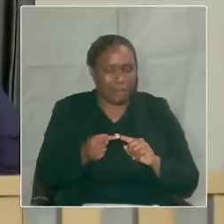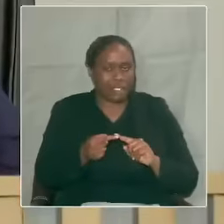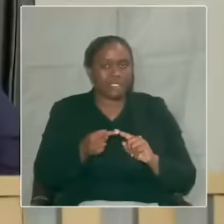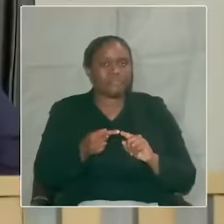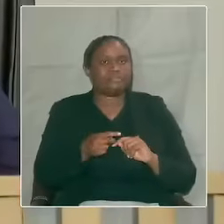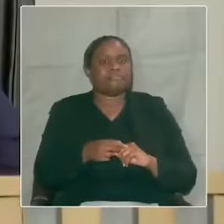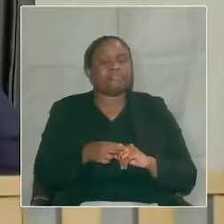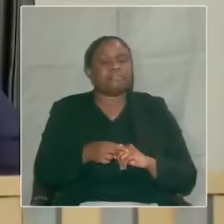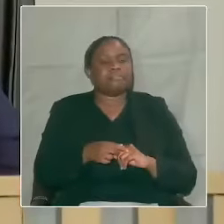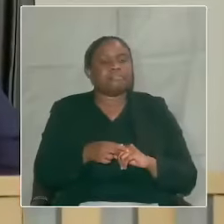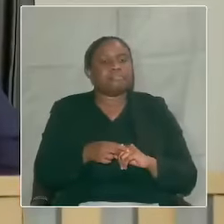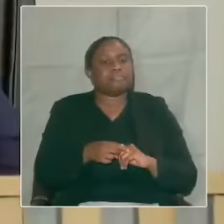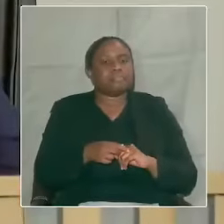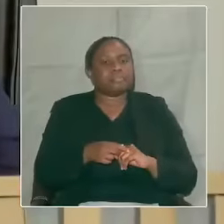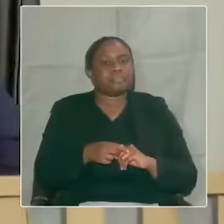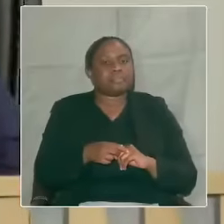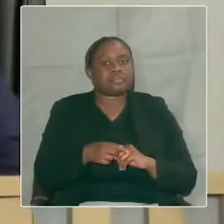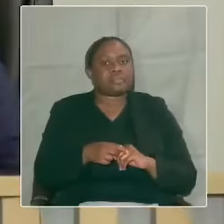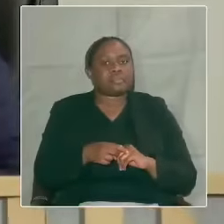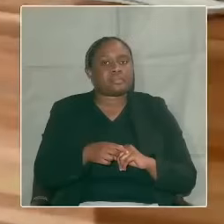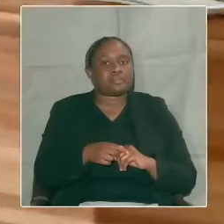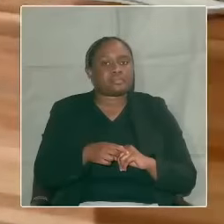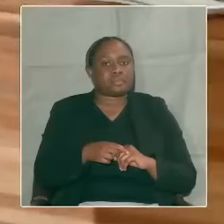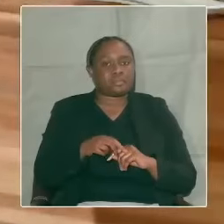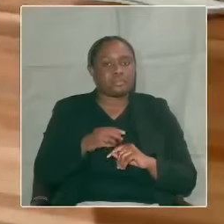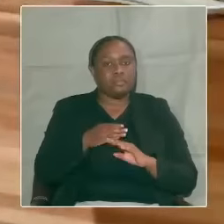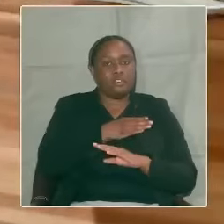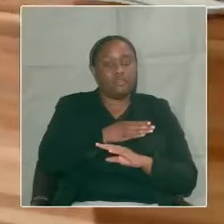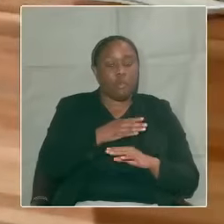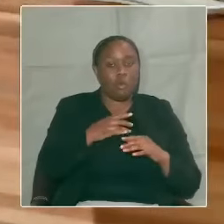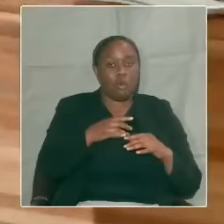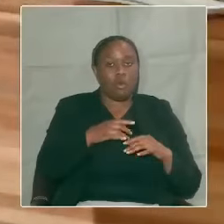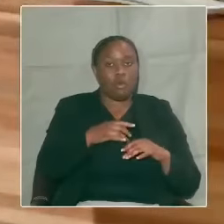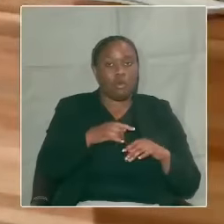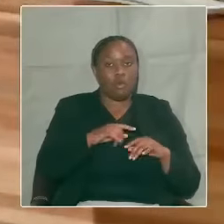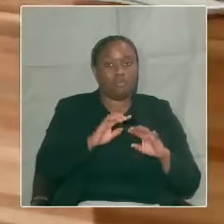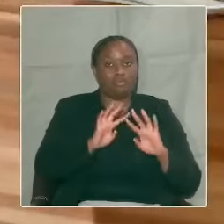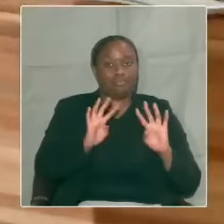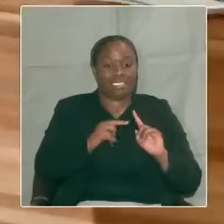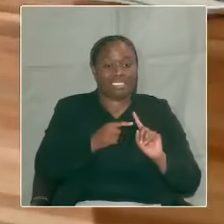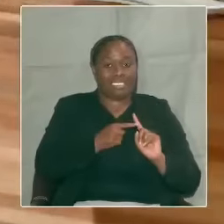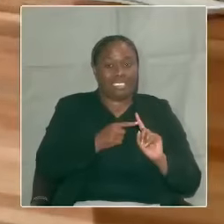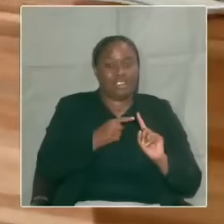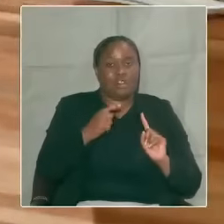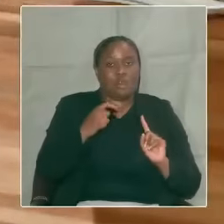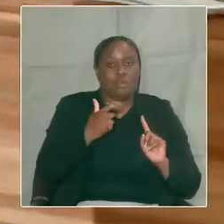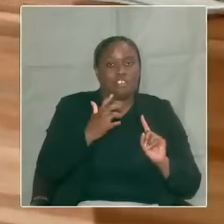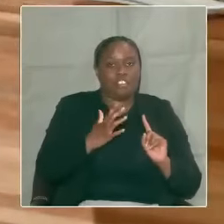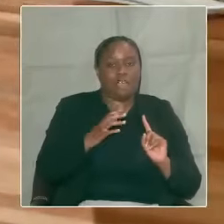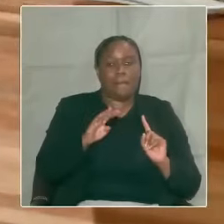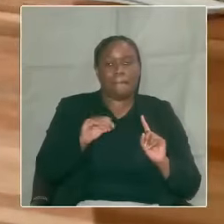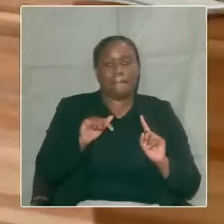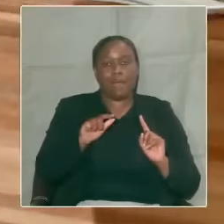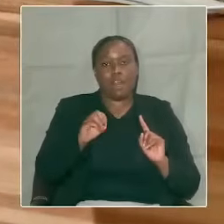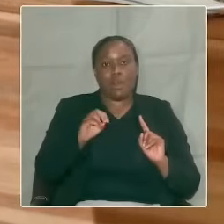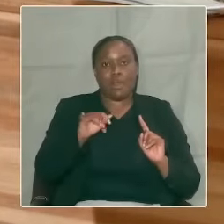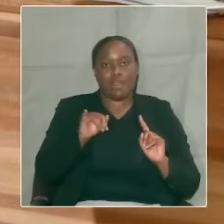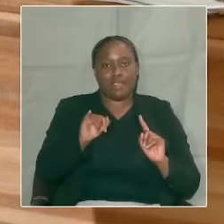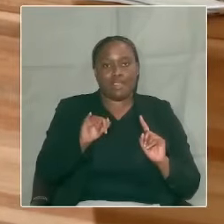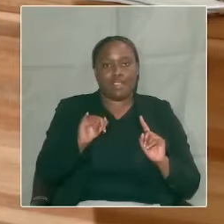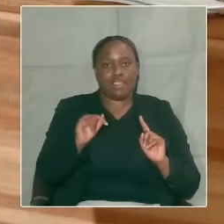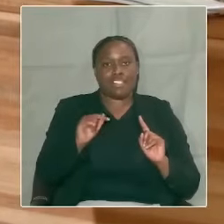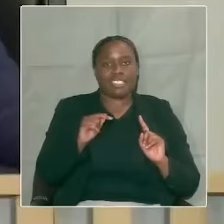reference to with Commissioner Baloyi's question, based on the minister's letter and what the minister says.